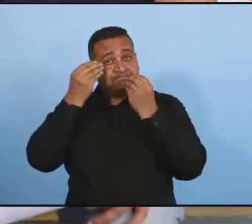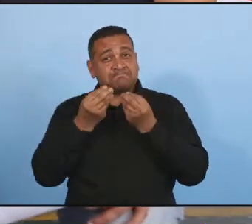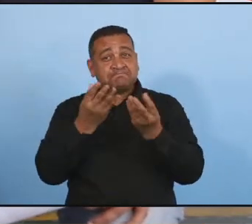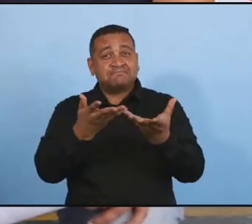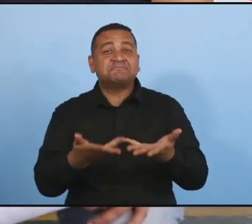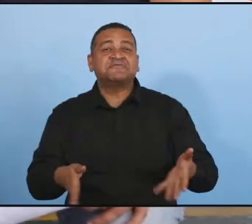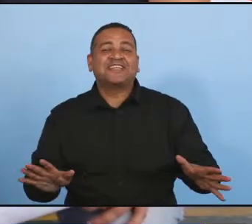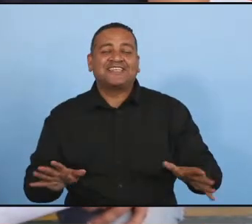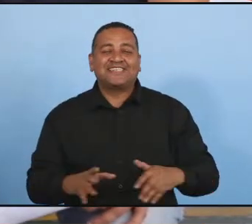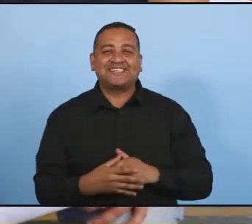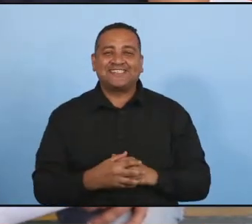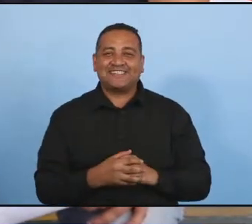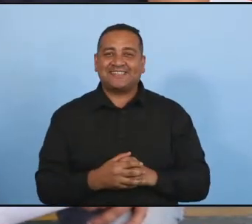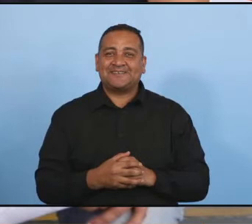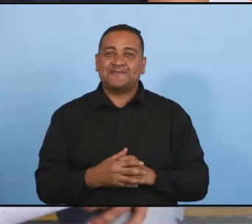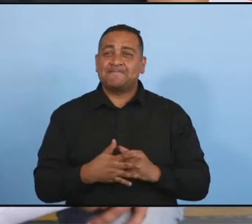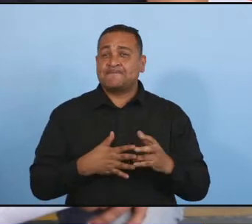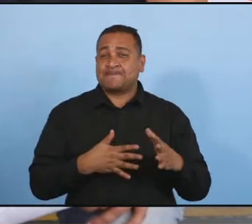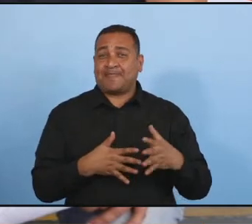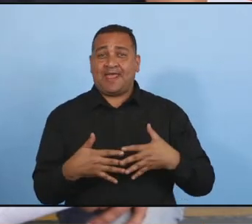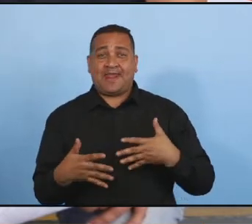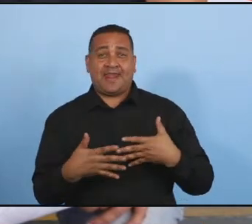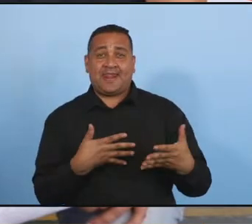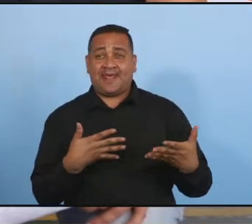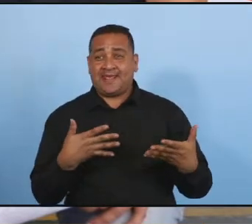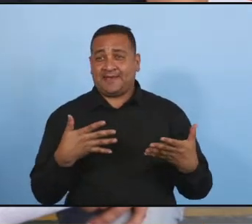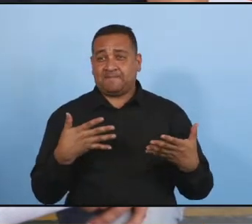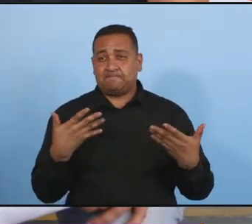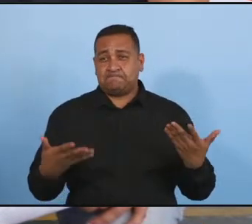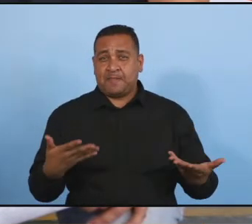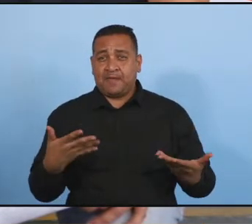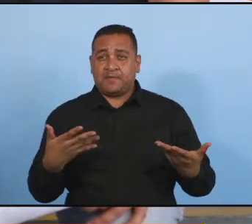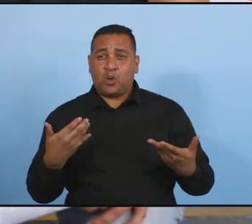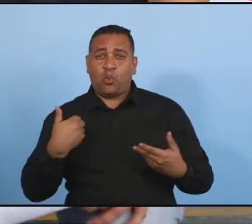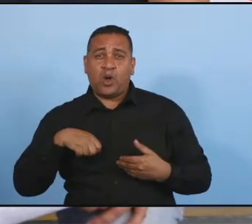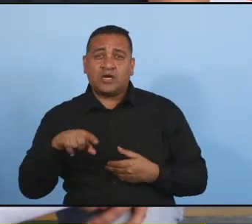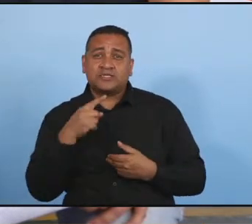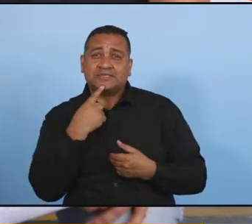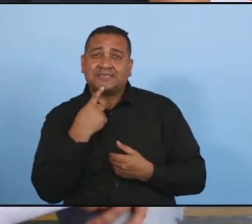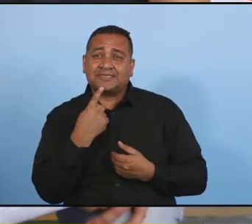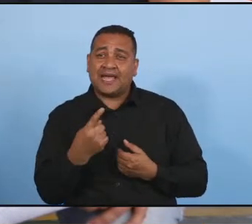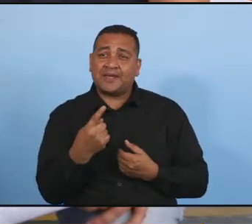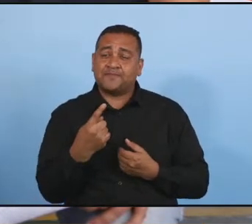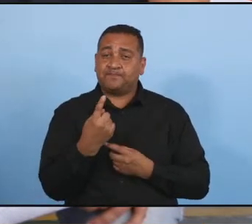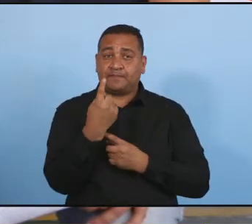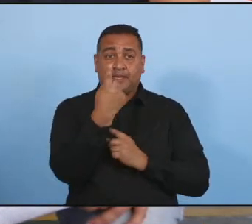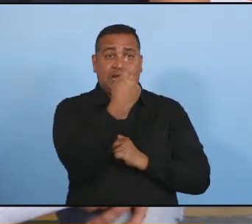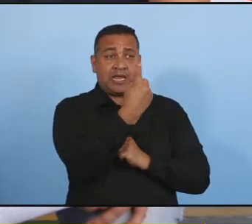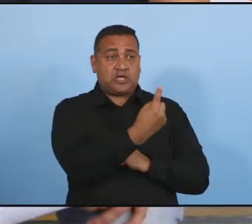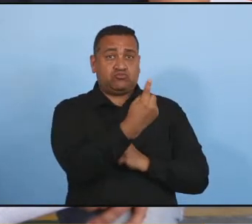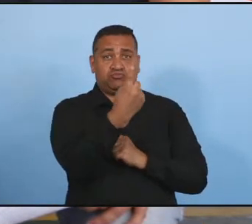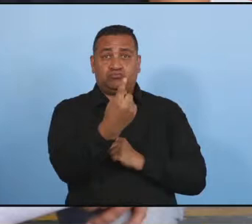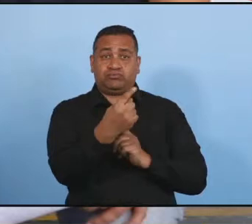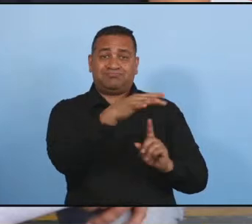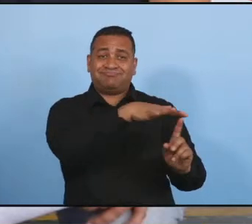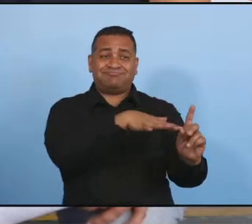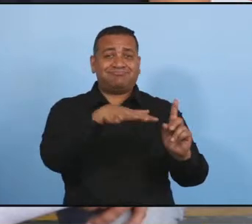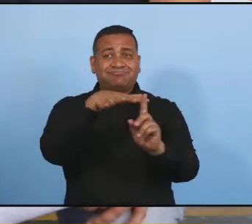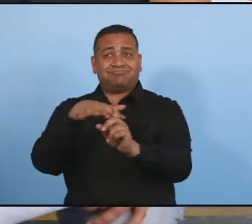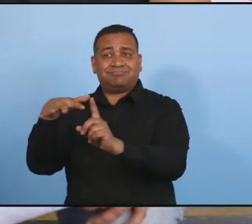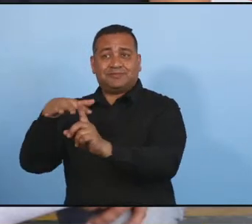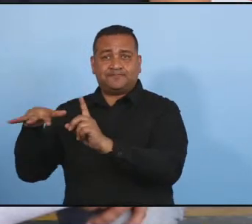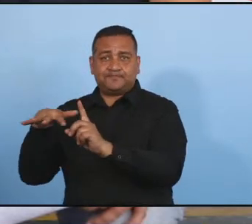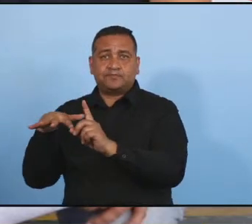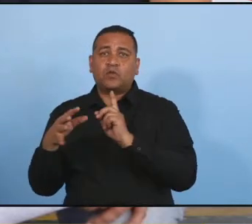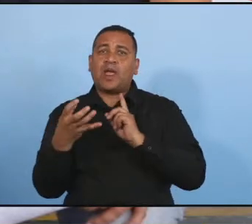else? I think perhaps just to say that, you know, in each of these areas we have, as you said, highly skilled